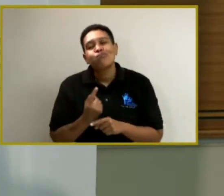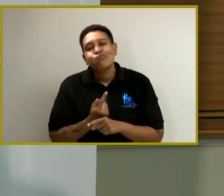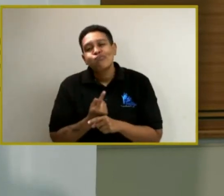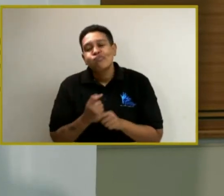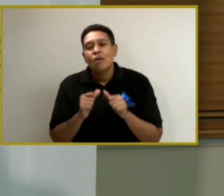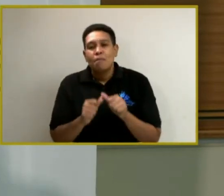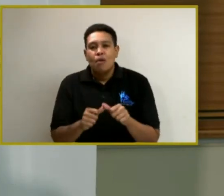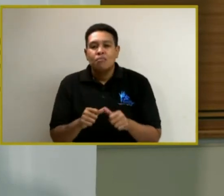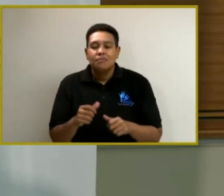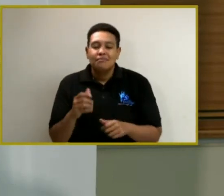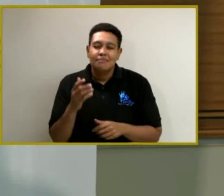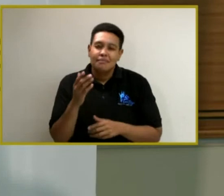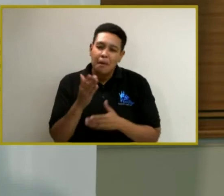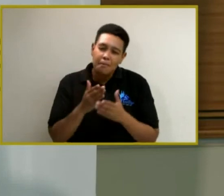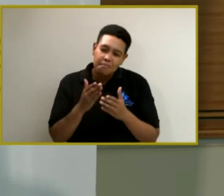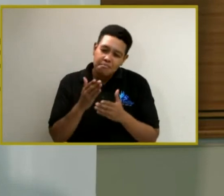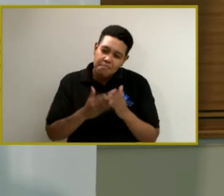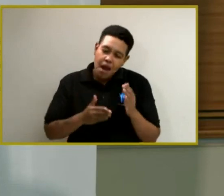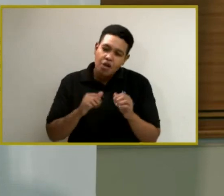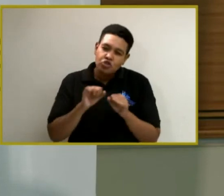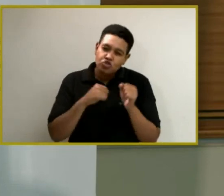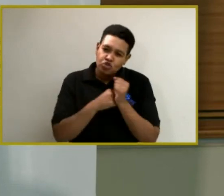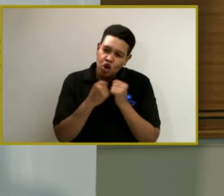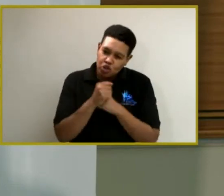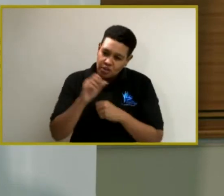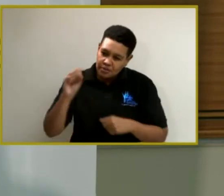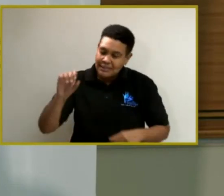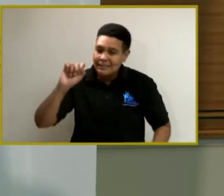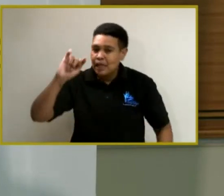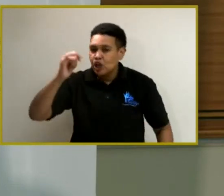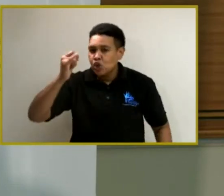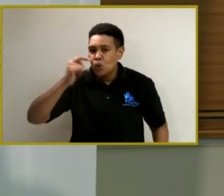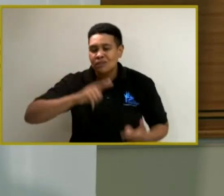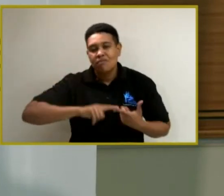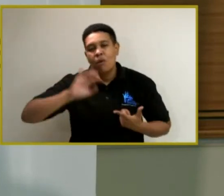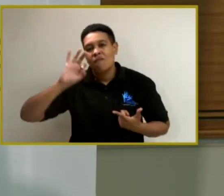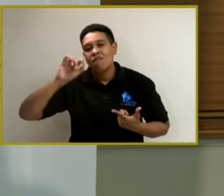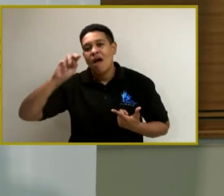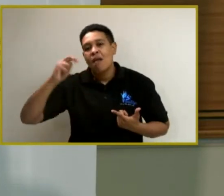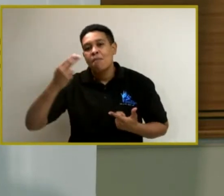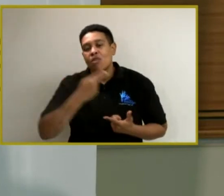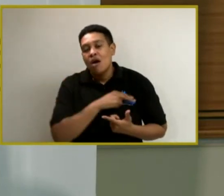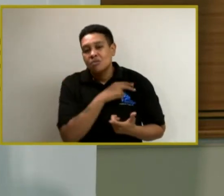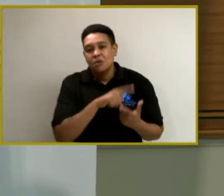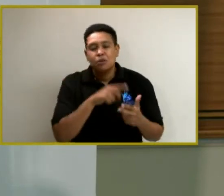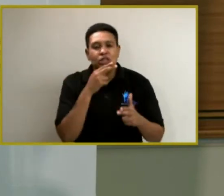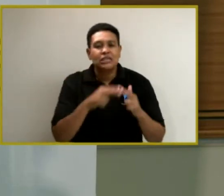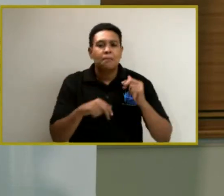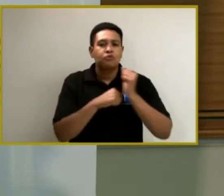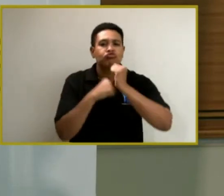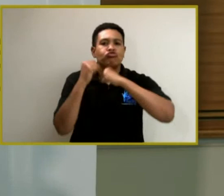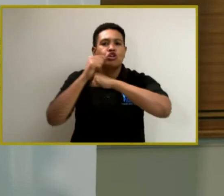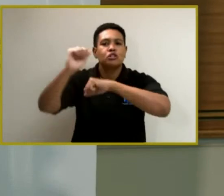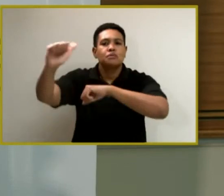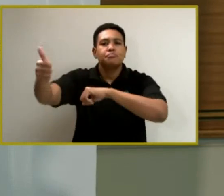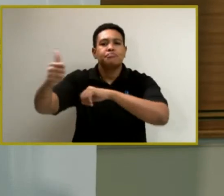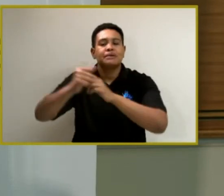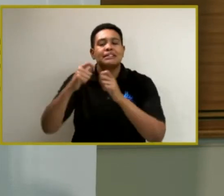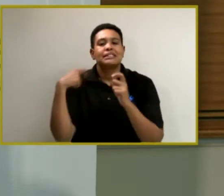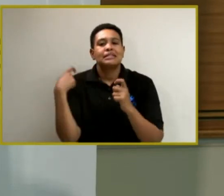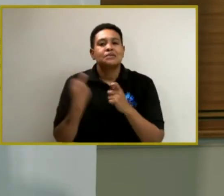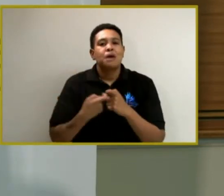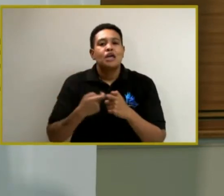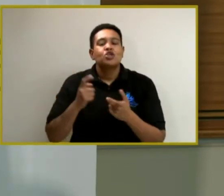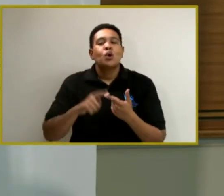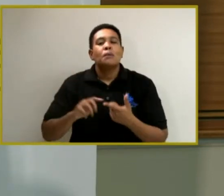Falmouth Hospital, and temporary structures at the Spanish Town Hospital. We would have put this also in at